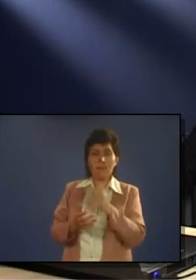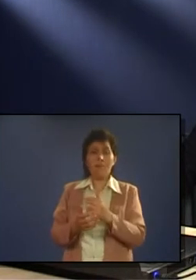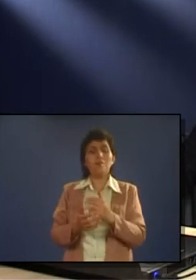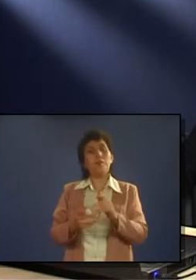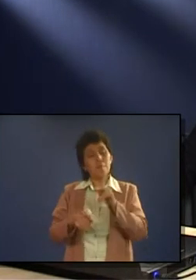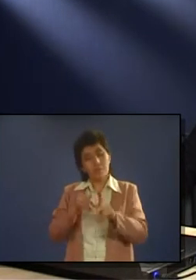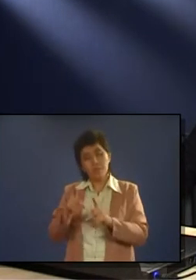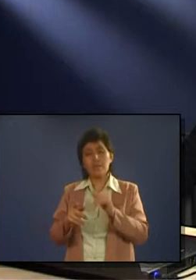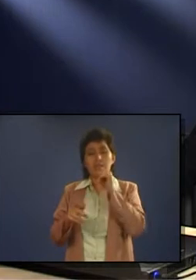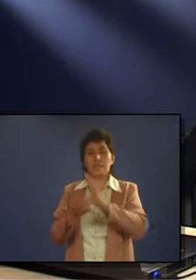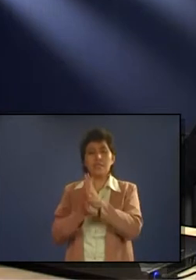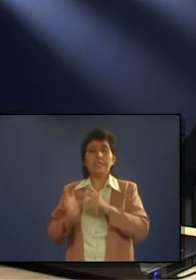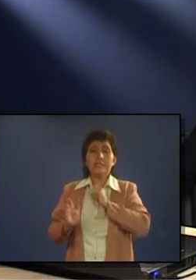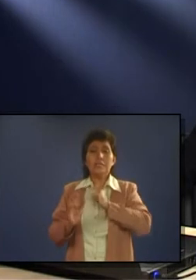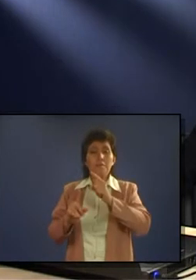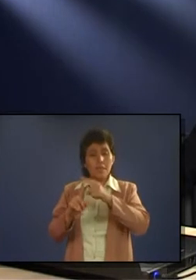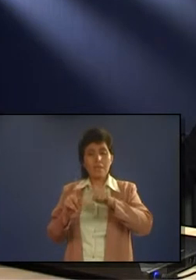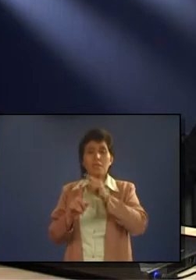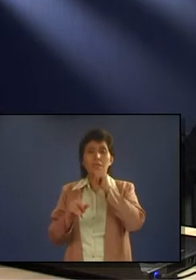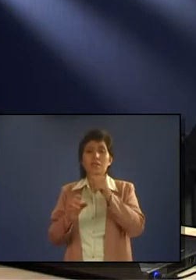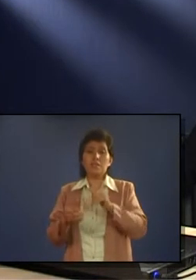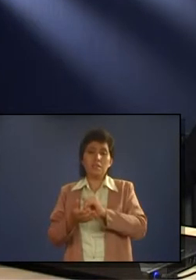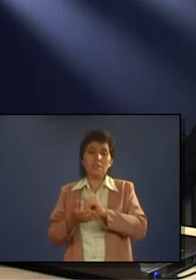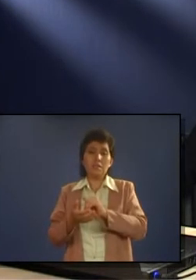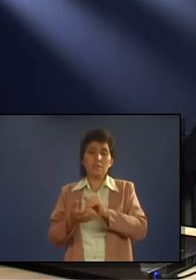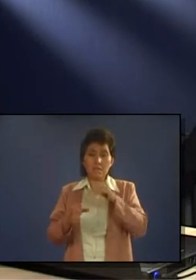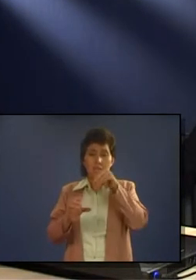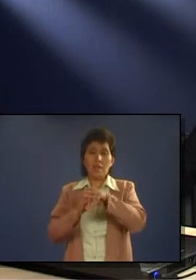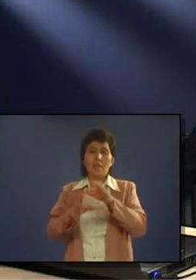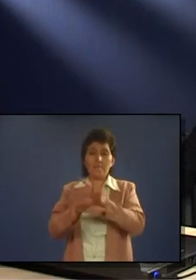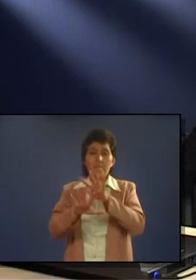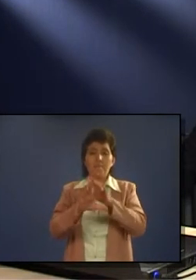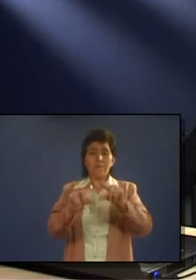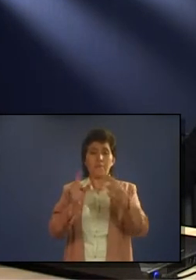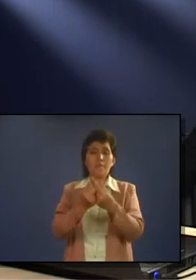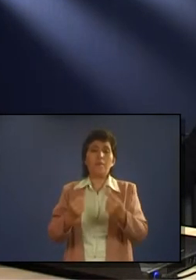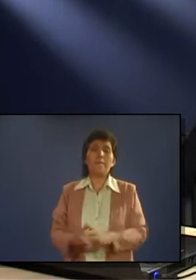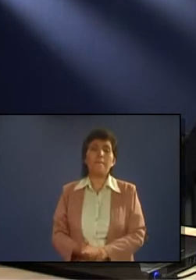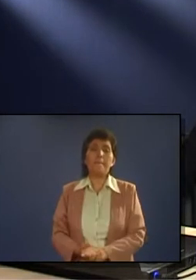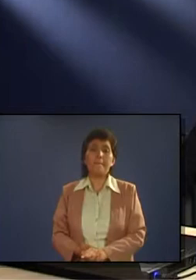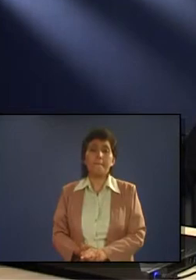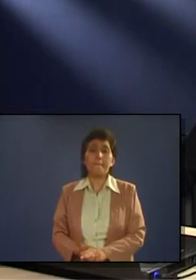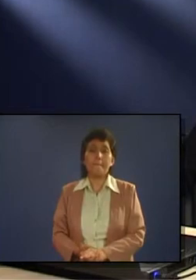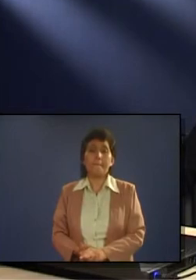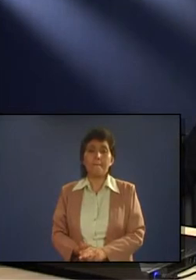not themselves when they're not being observed, yeah? And also in a situation where